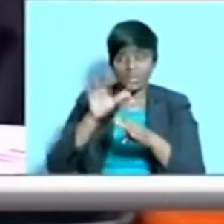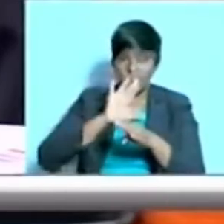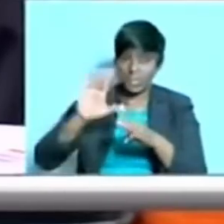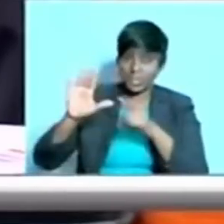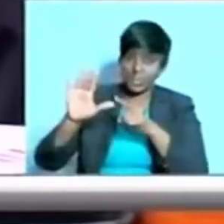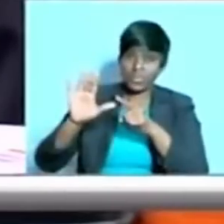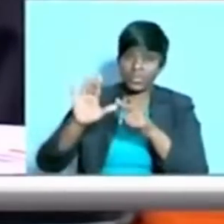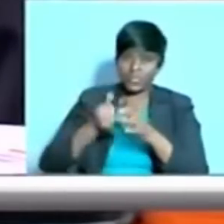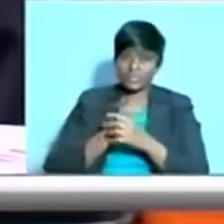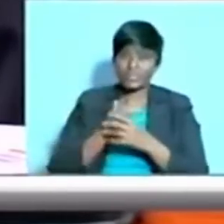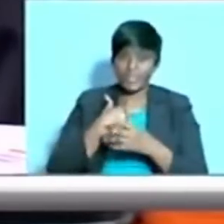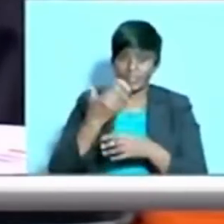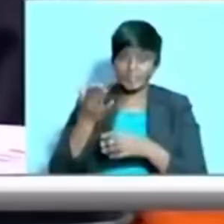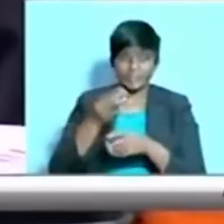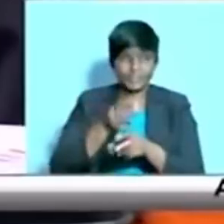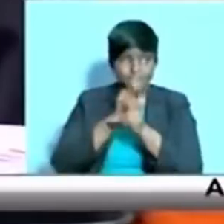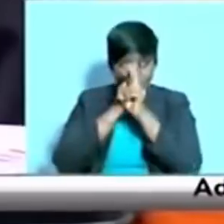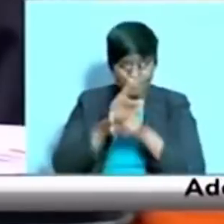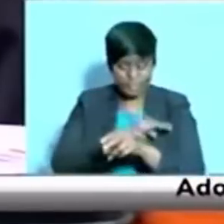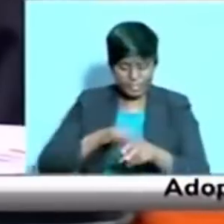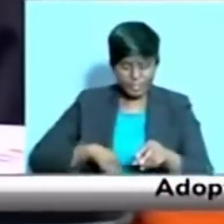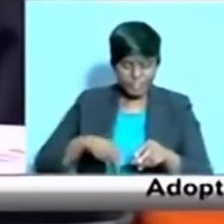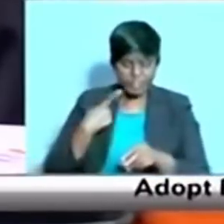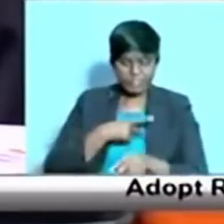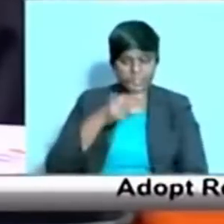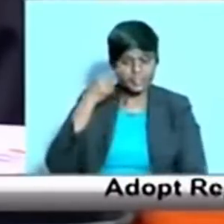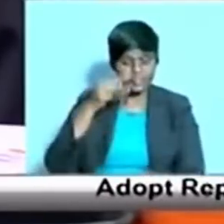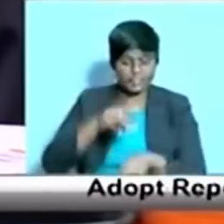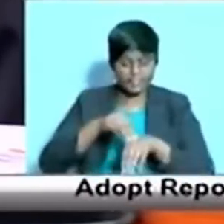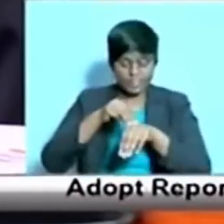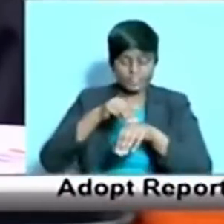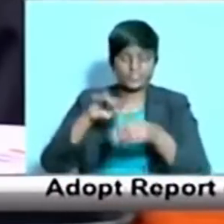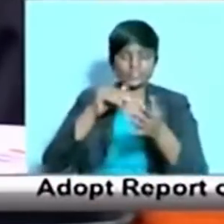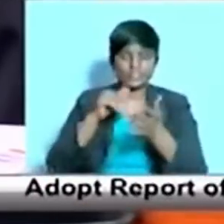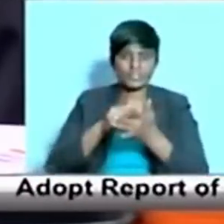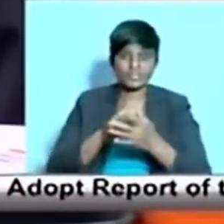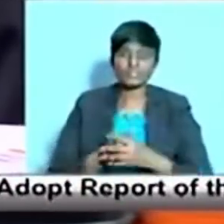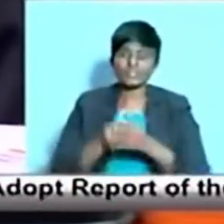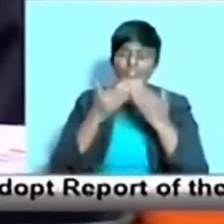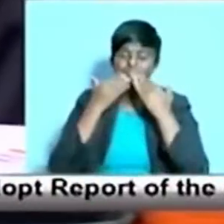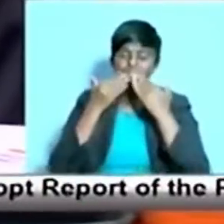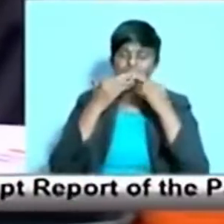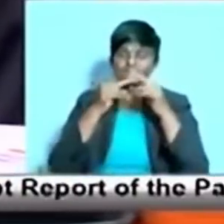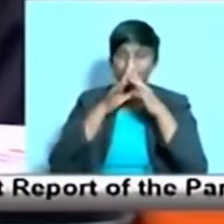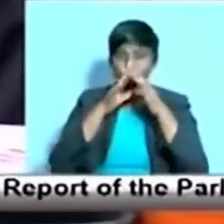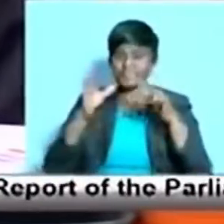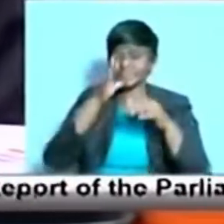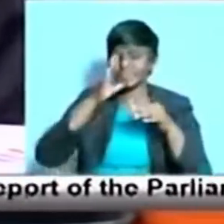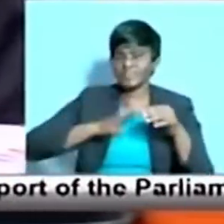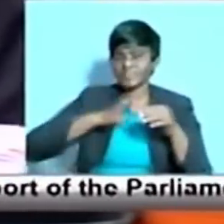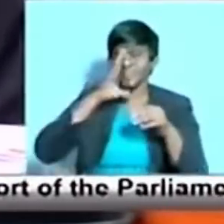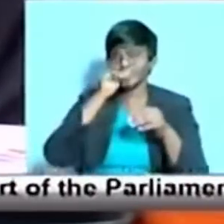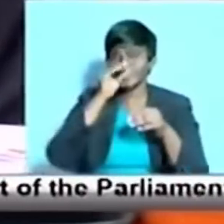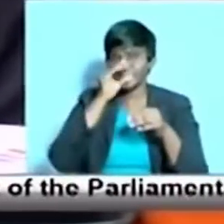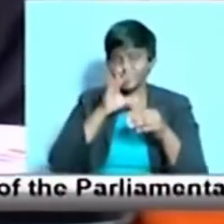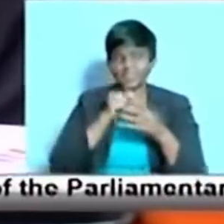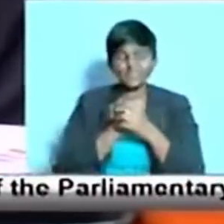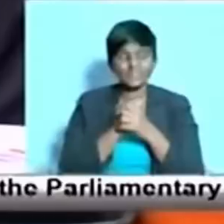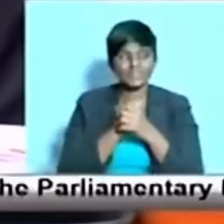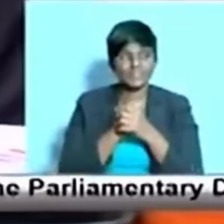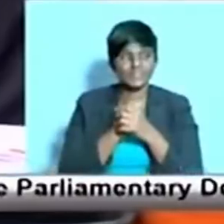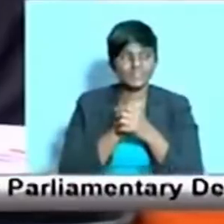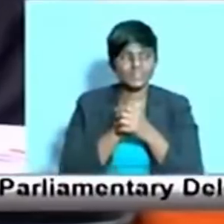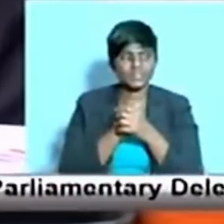indication for a point of order. The Honorable Member for Mungu Central. Thank you very much, Madam Speaker.